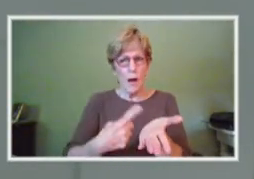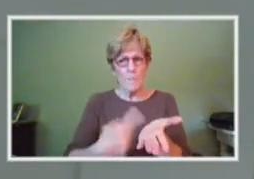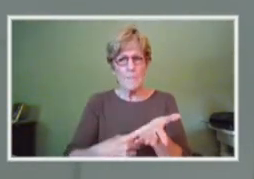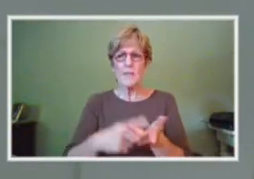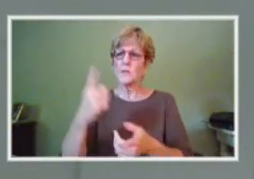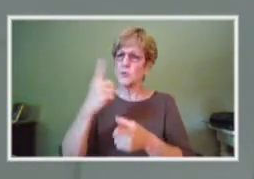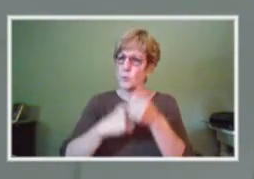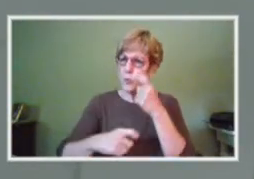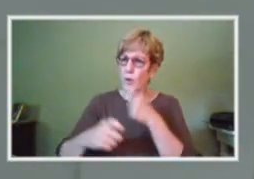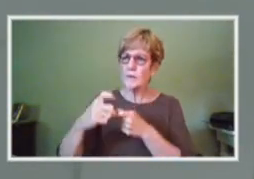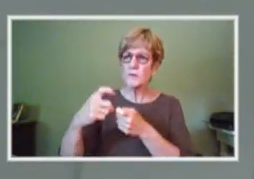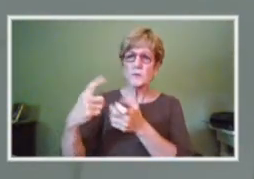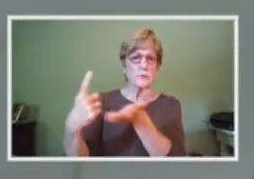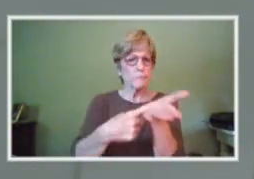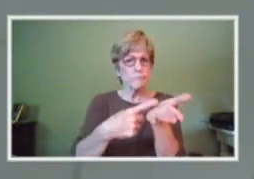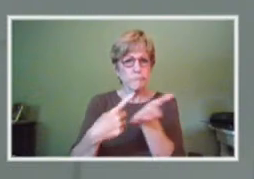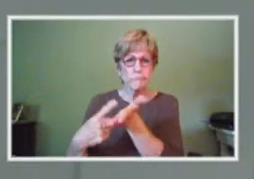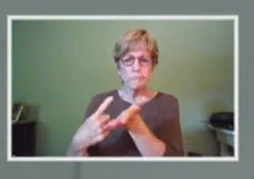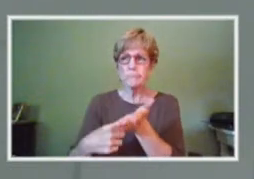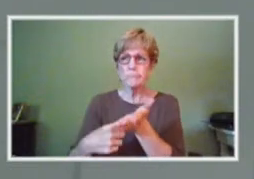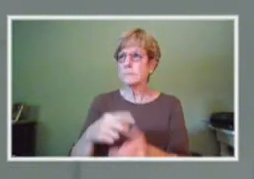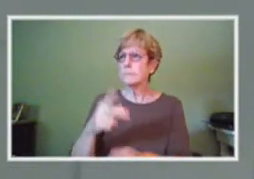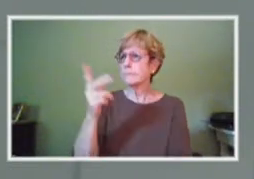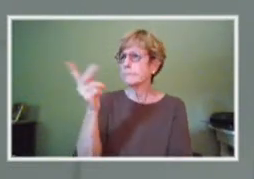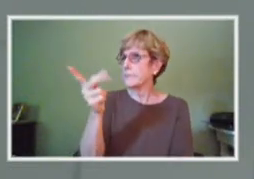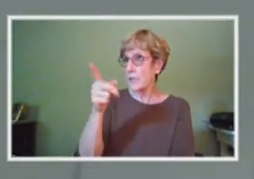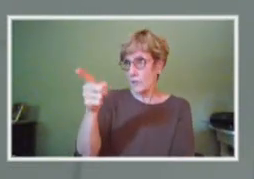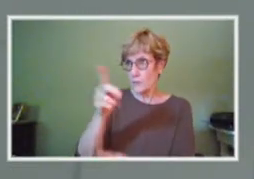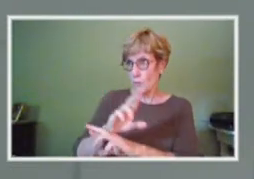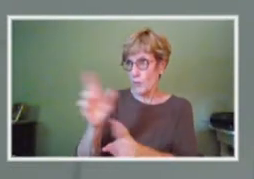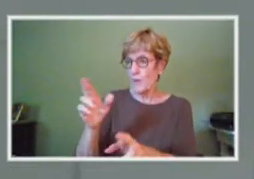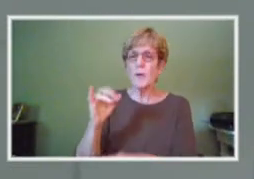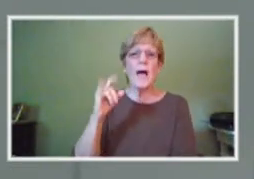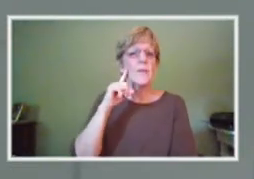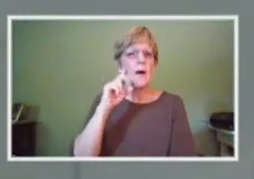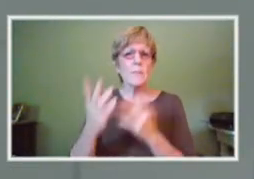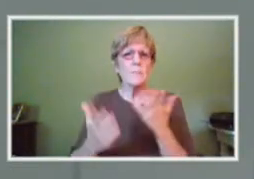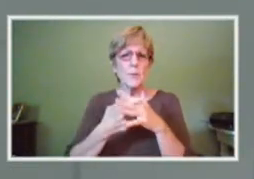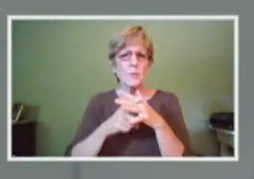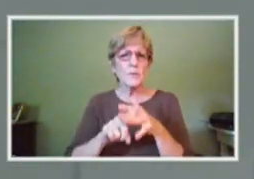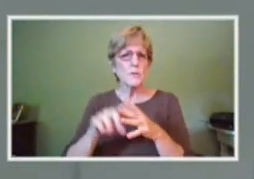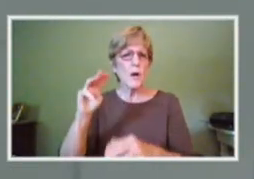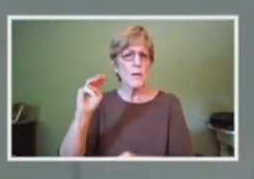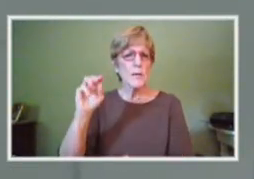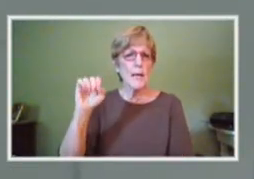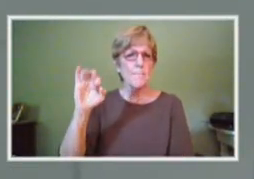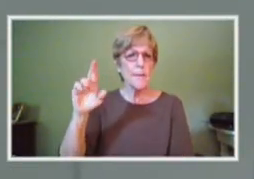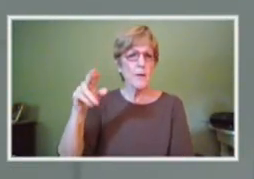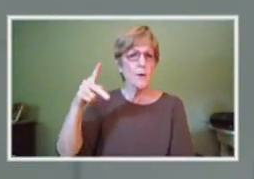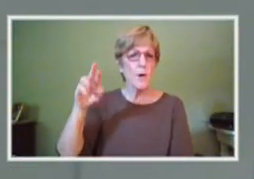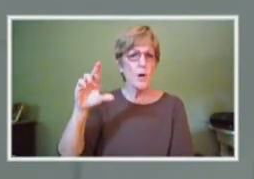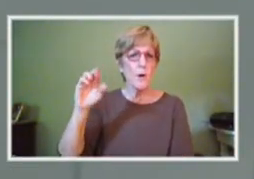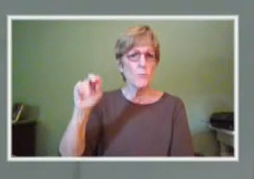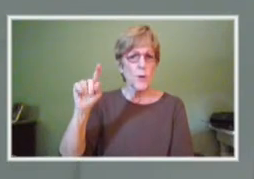and Mr. Rios, if you're prepared, I thought we might start with the Mayor Pro Tem and then go around the room